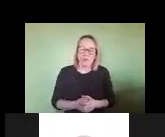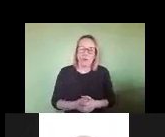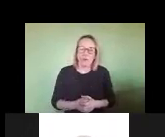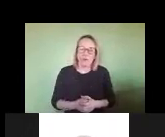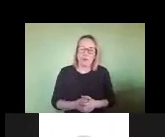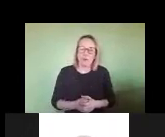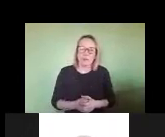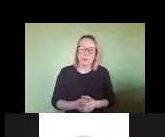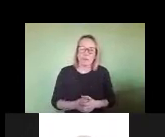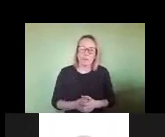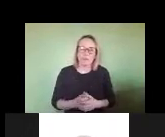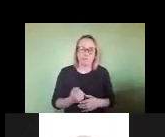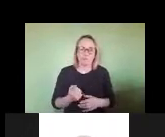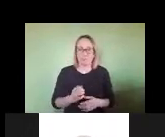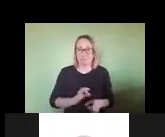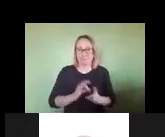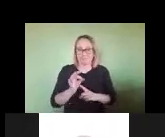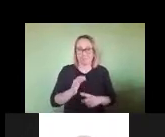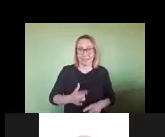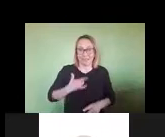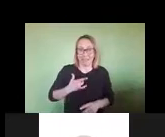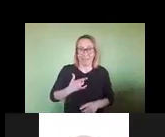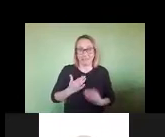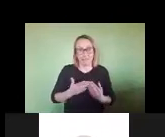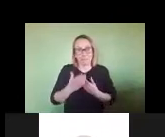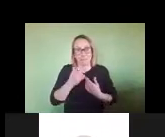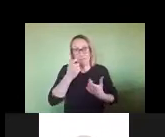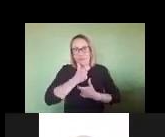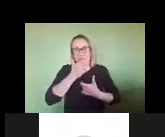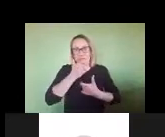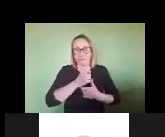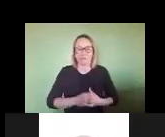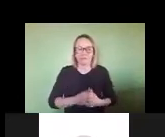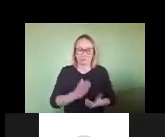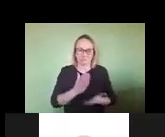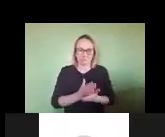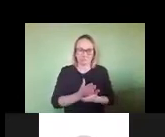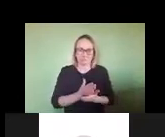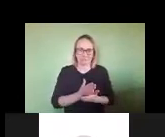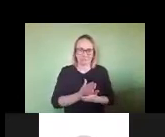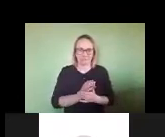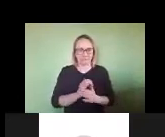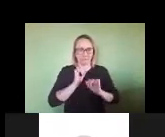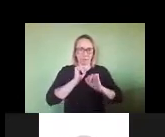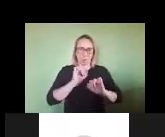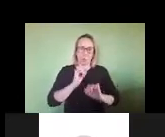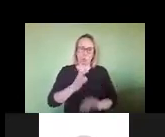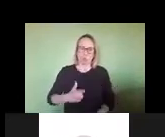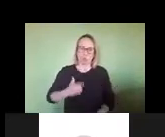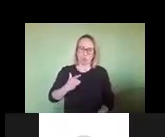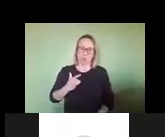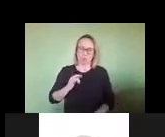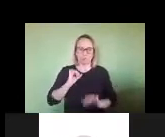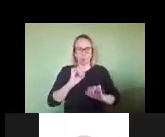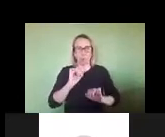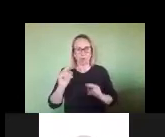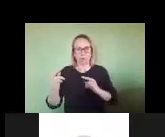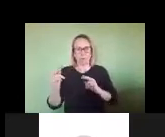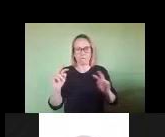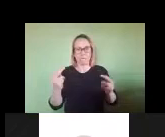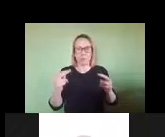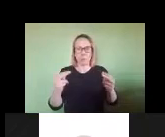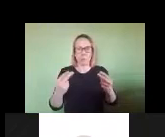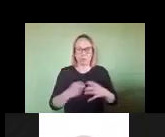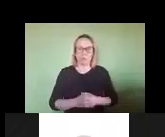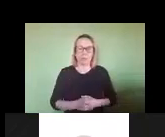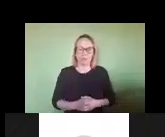and just have made life so much more fun. I mean, it's just basic, honest message from the members, what Neighbourhood Networks is doing. Obviously,